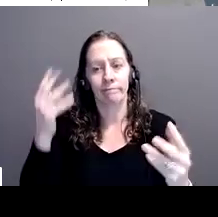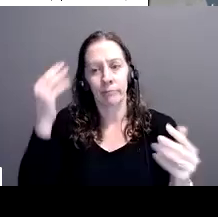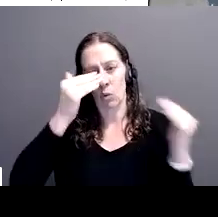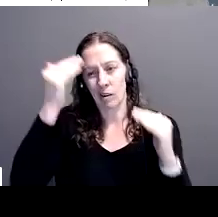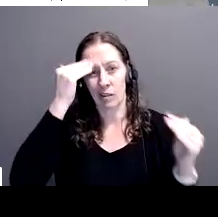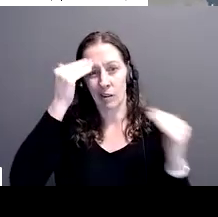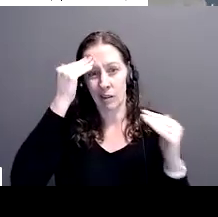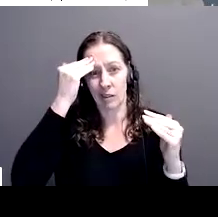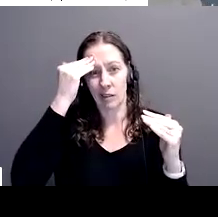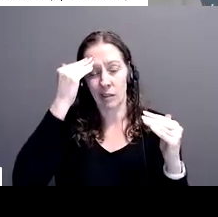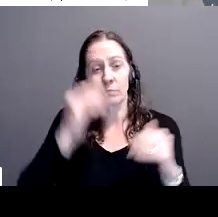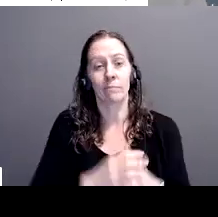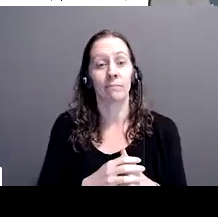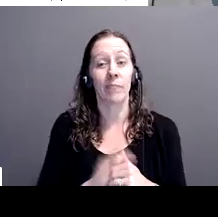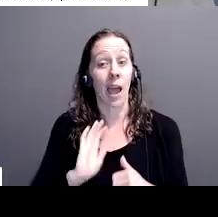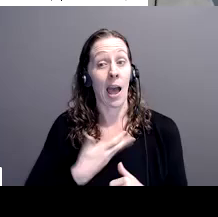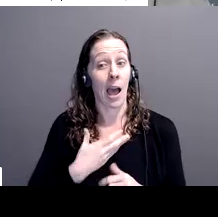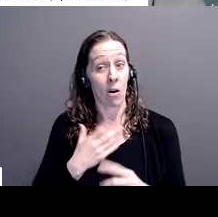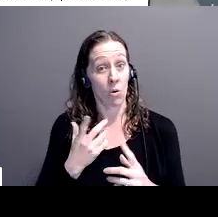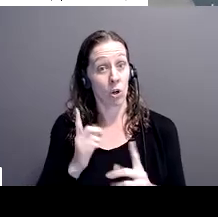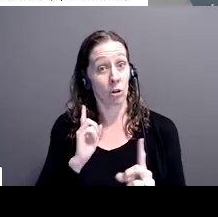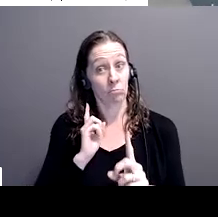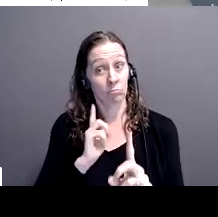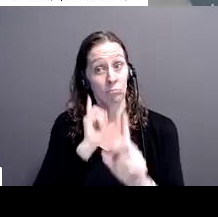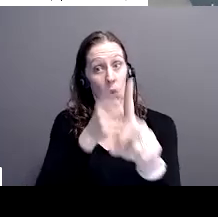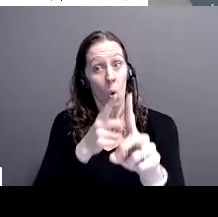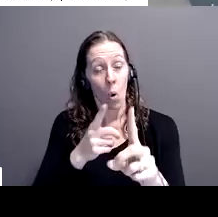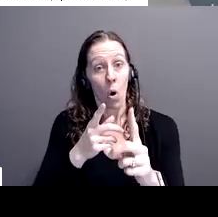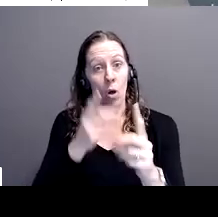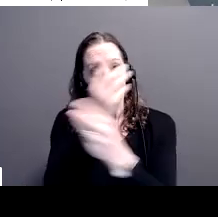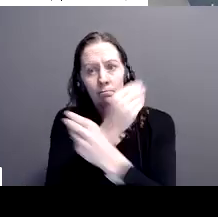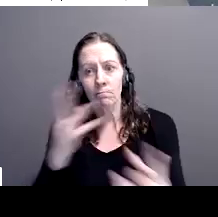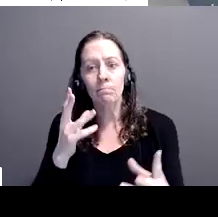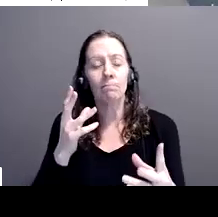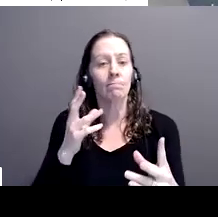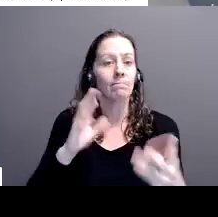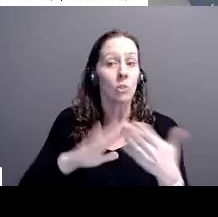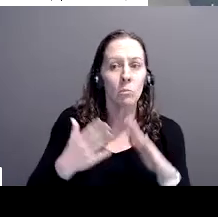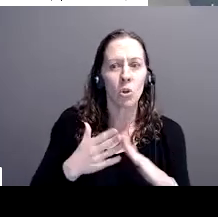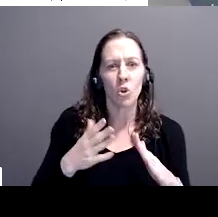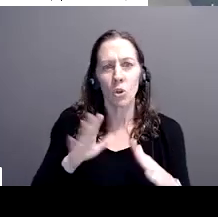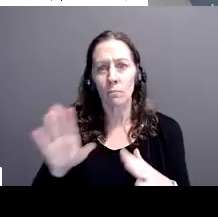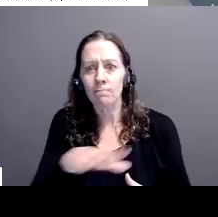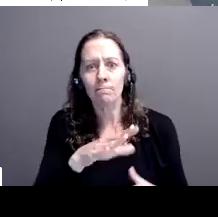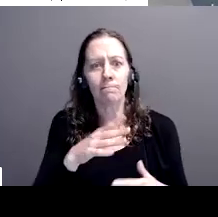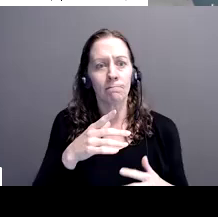target audience was our whole community to really learn the signs of abuse and know how to respond